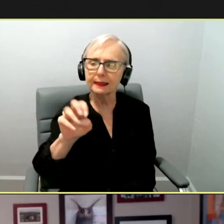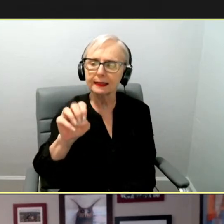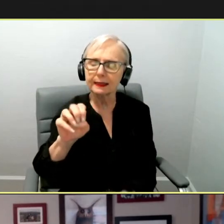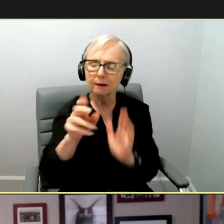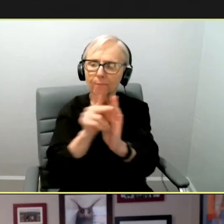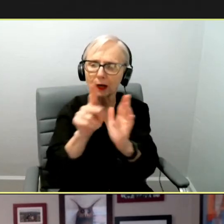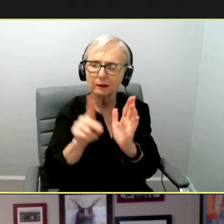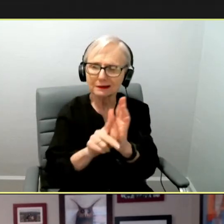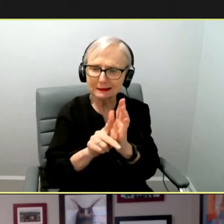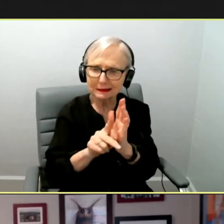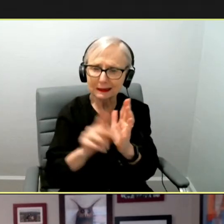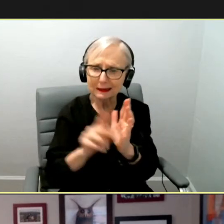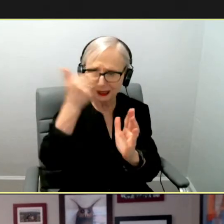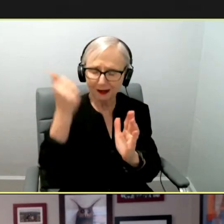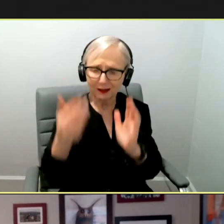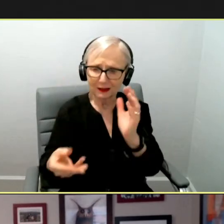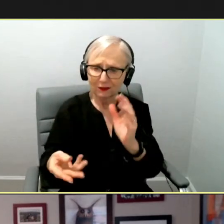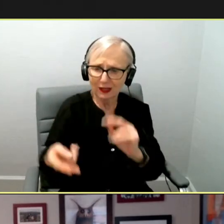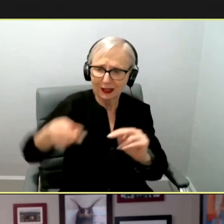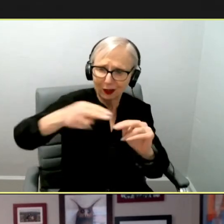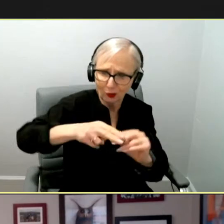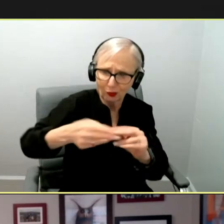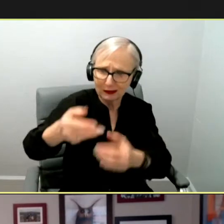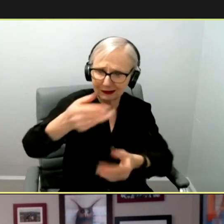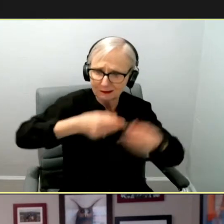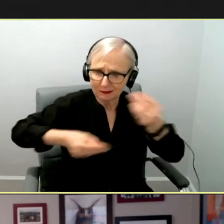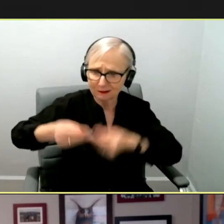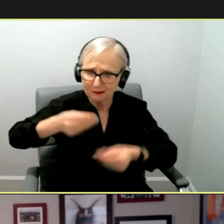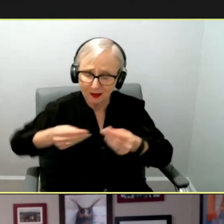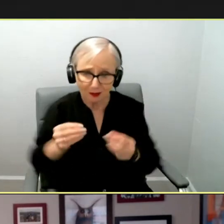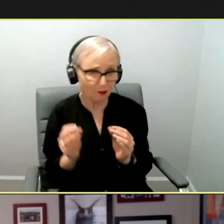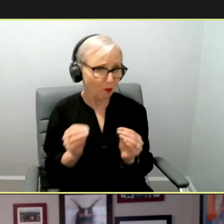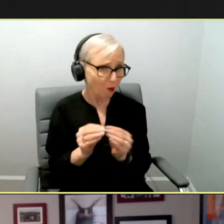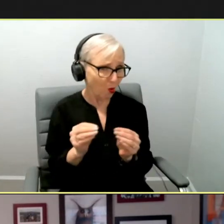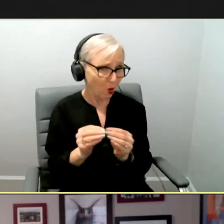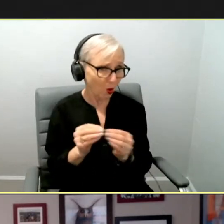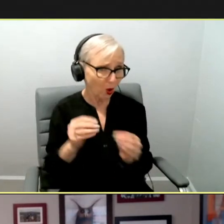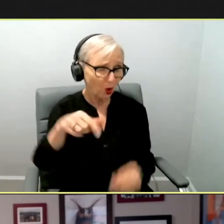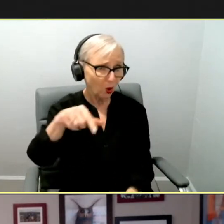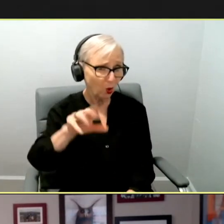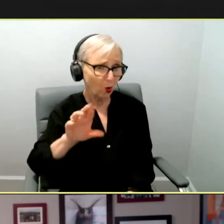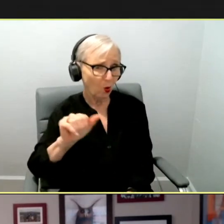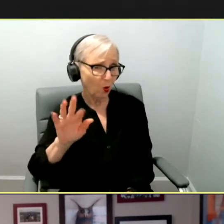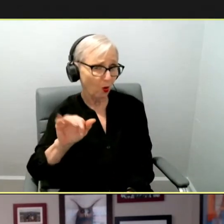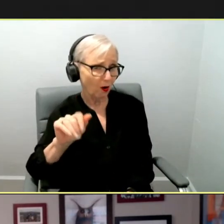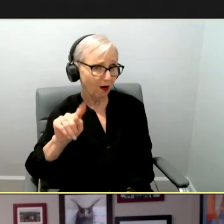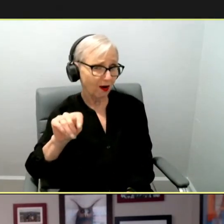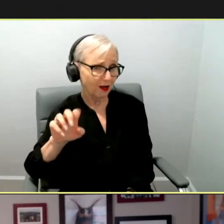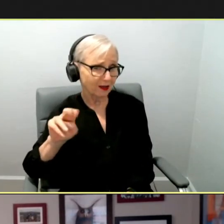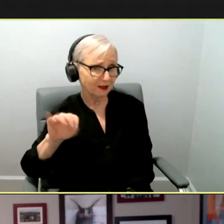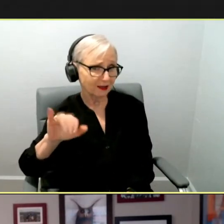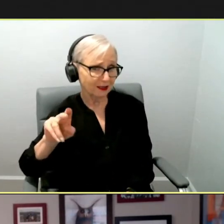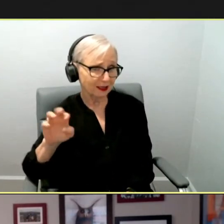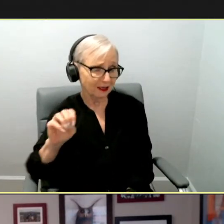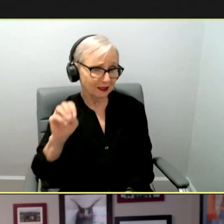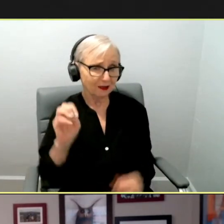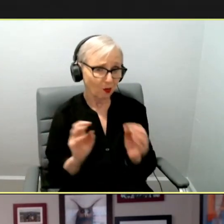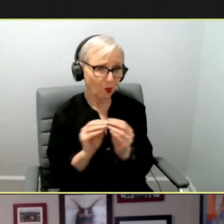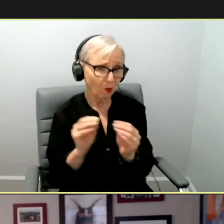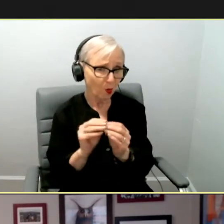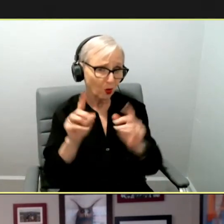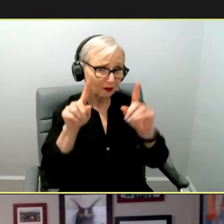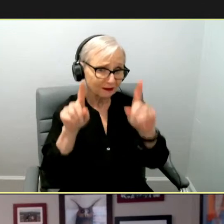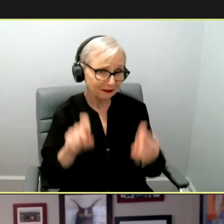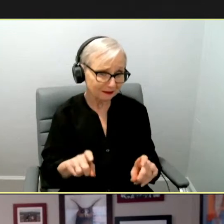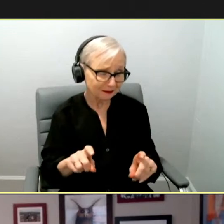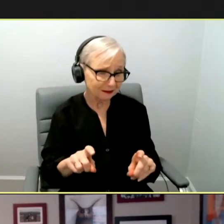increased transmissibility to maybe do more quarantines or to look at the test to stay recommendations so